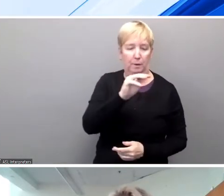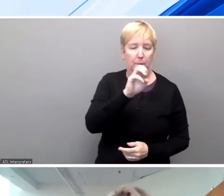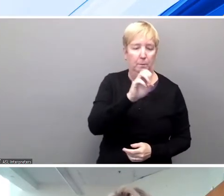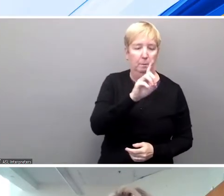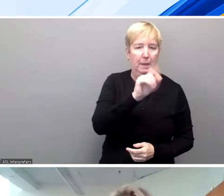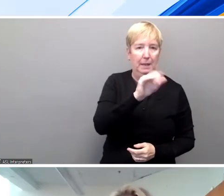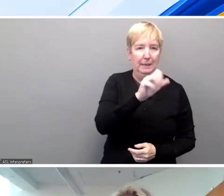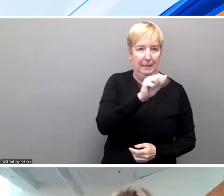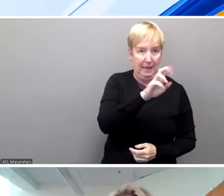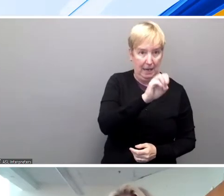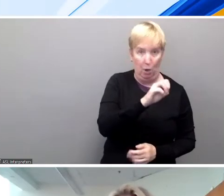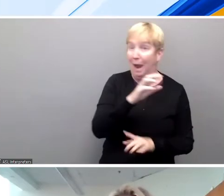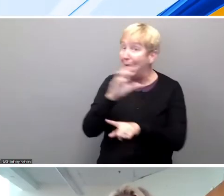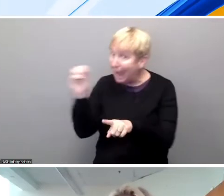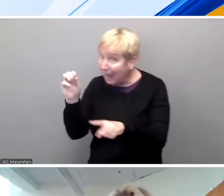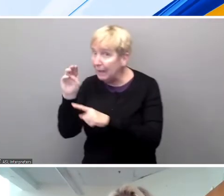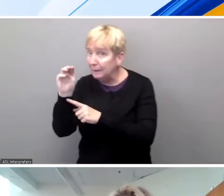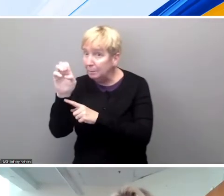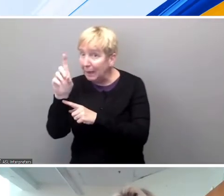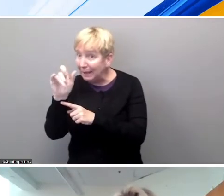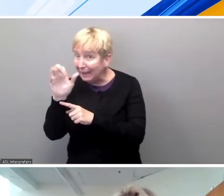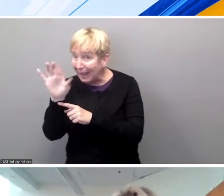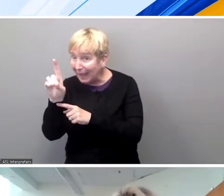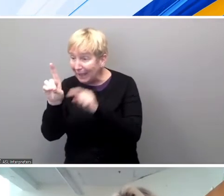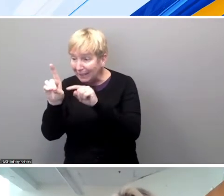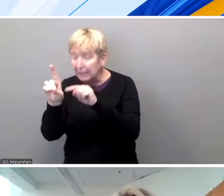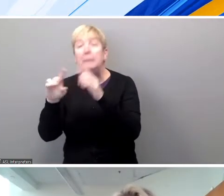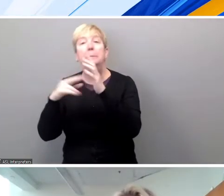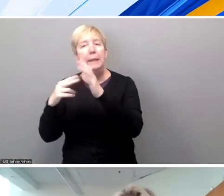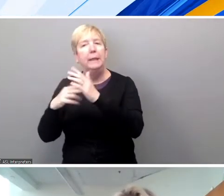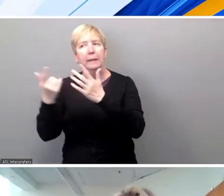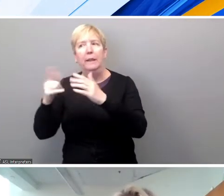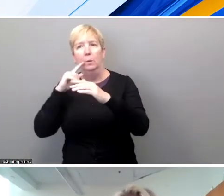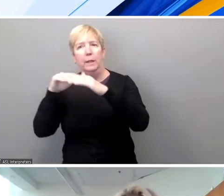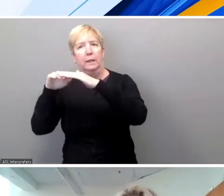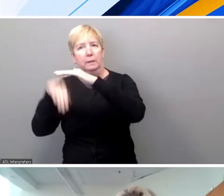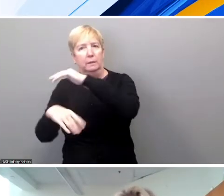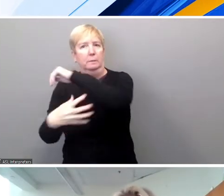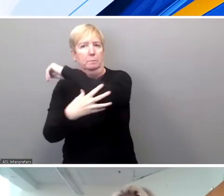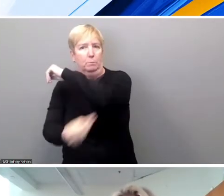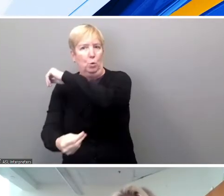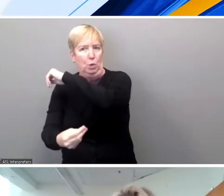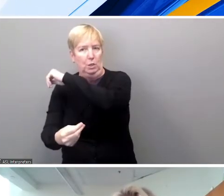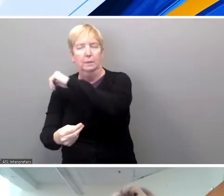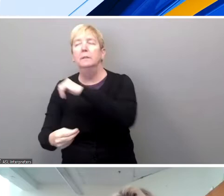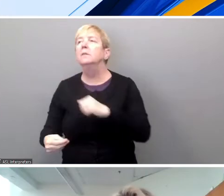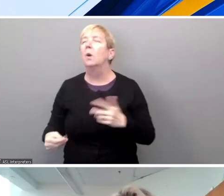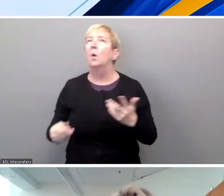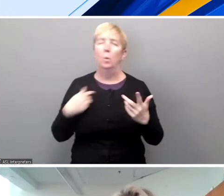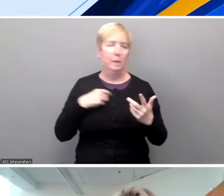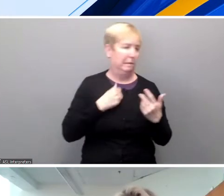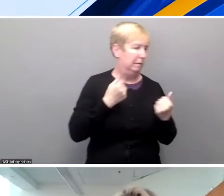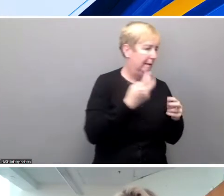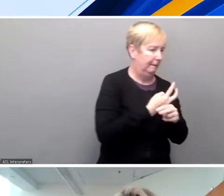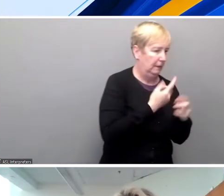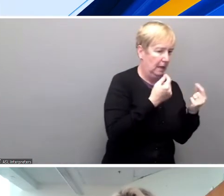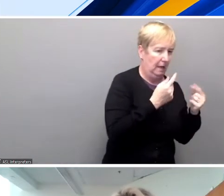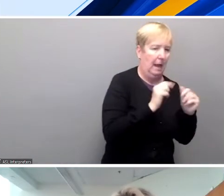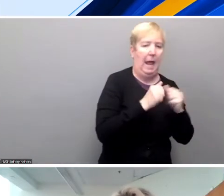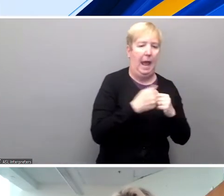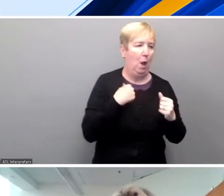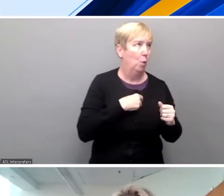line or below. And so we've been working on options such as, how do we invest in capital